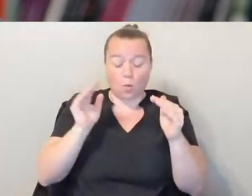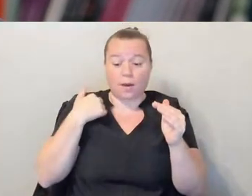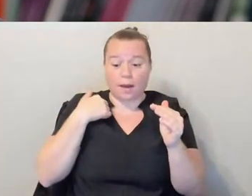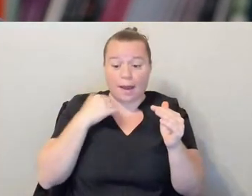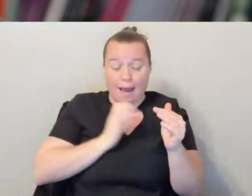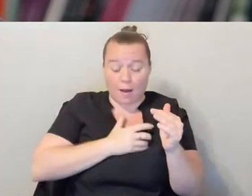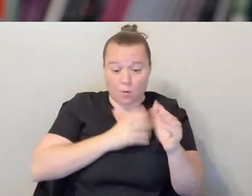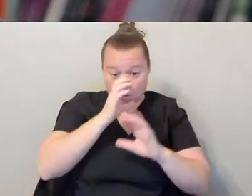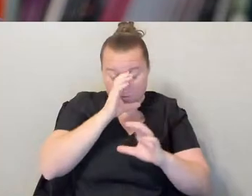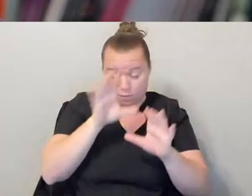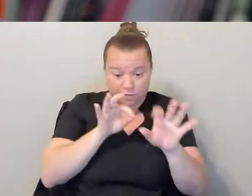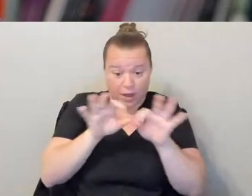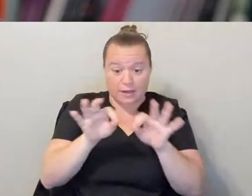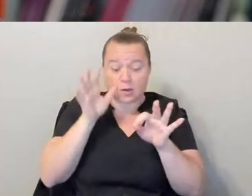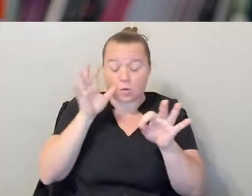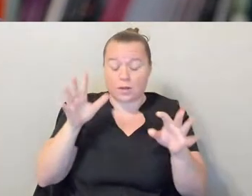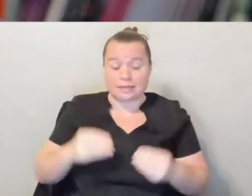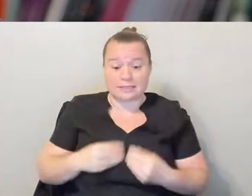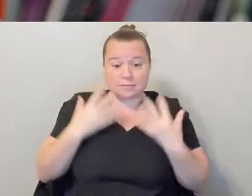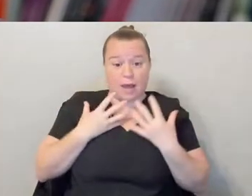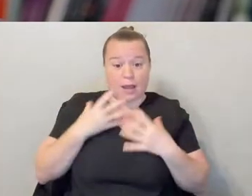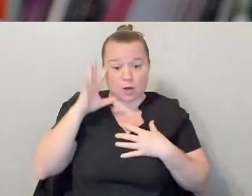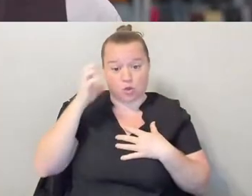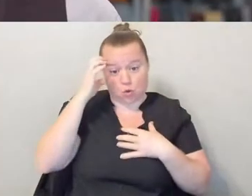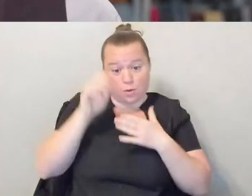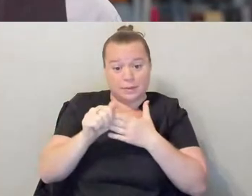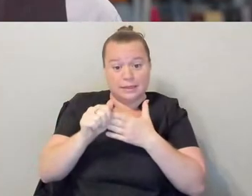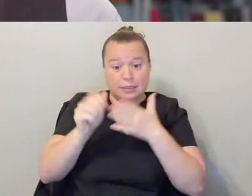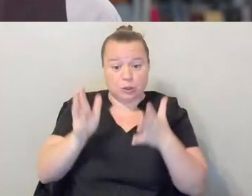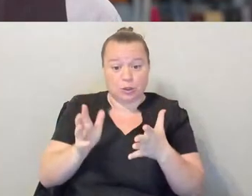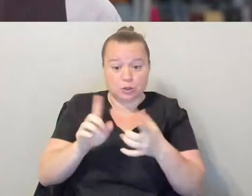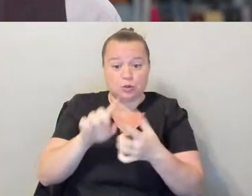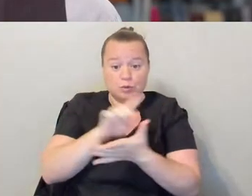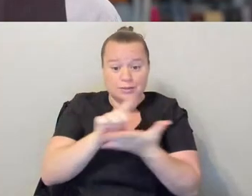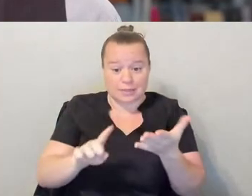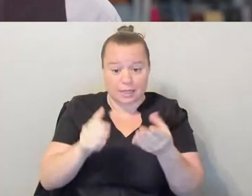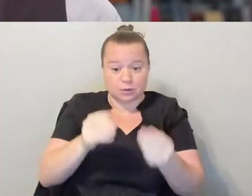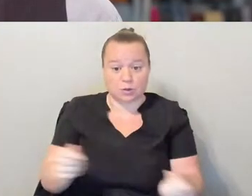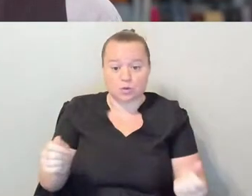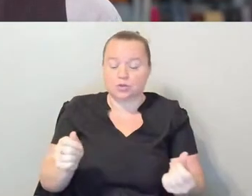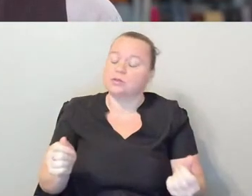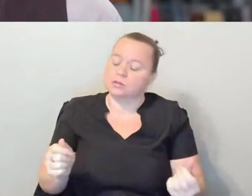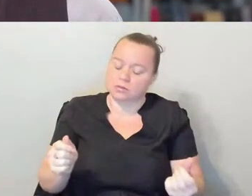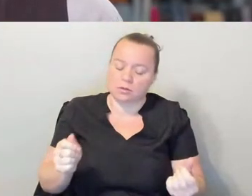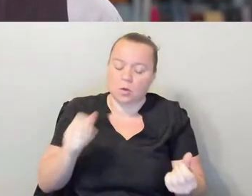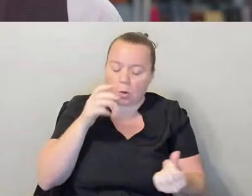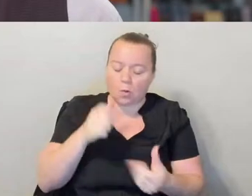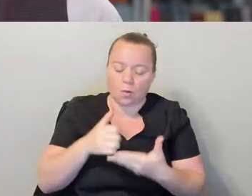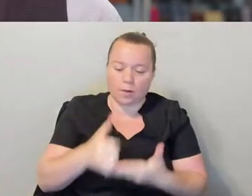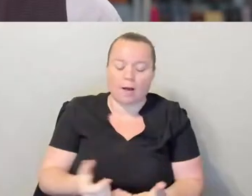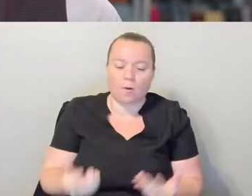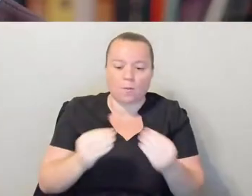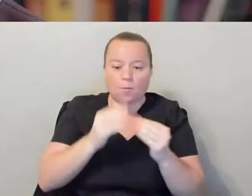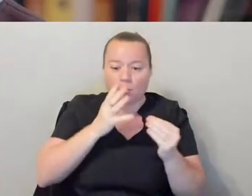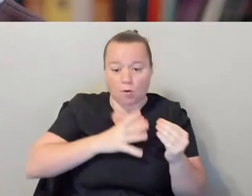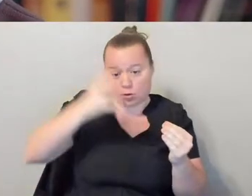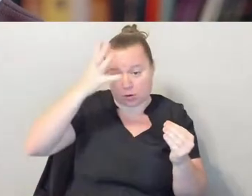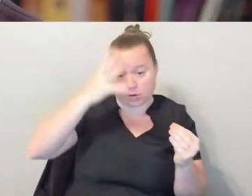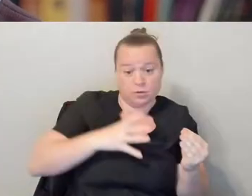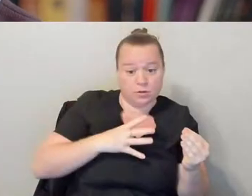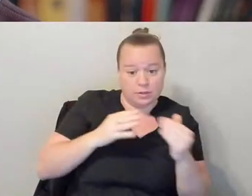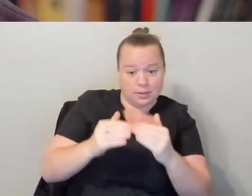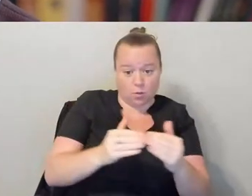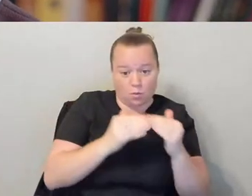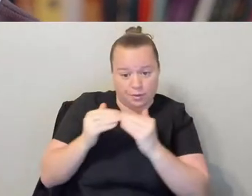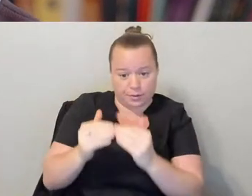Europe's leaders to design solutions that are inclusive and promote gender equality in our societies. The